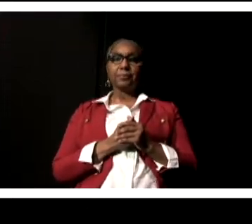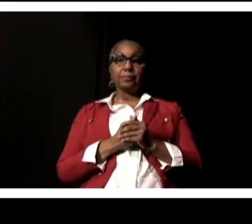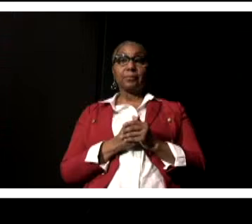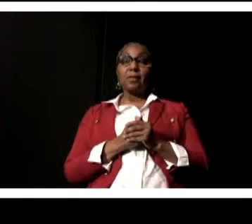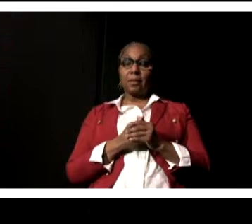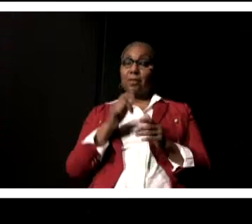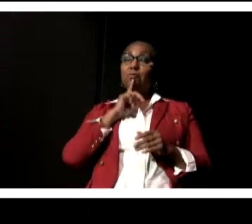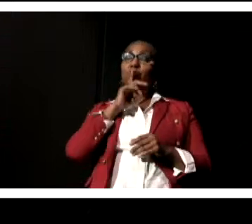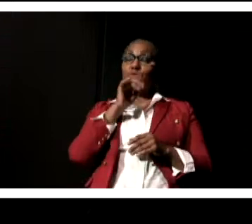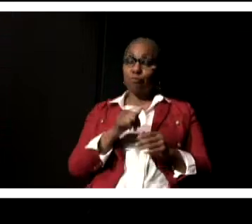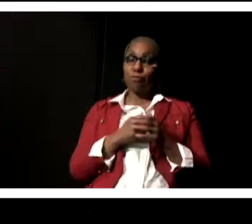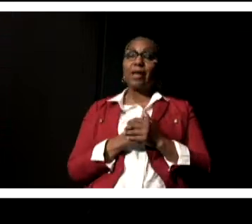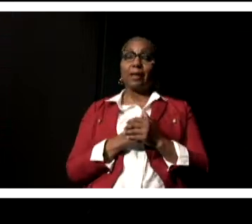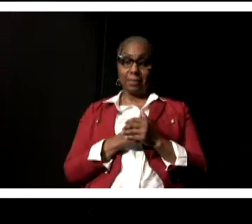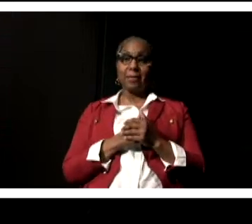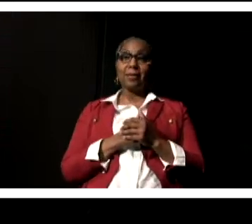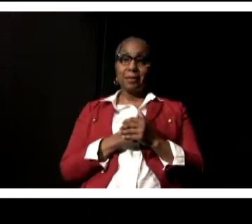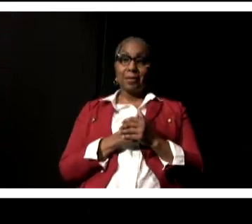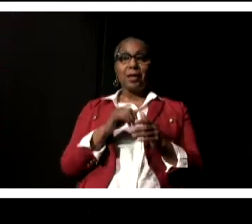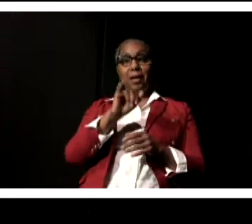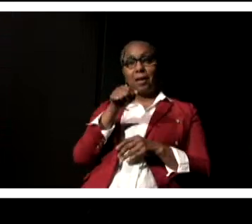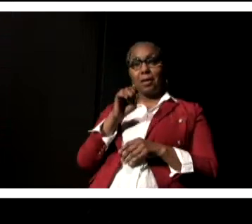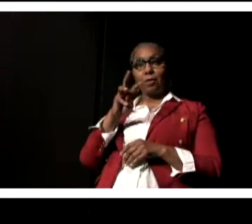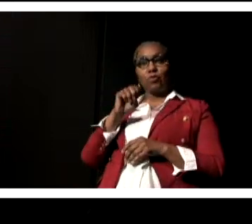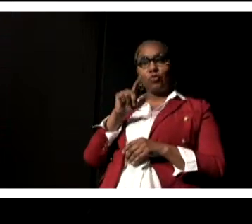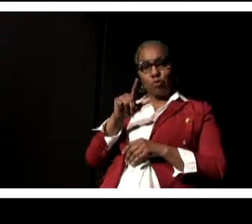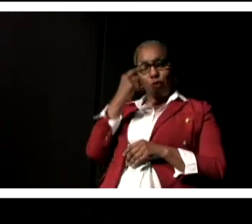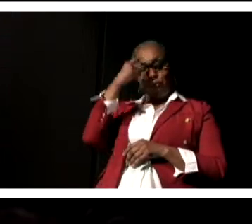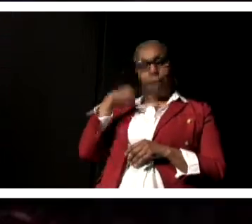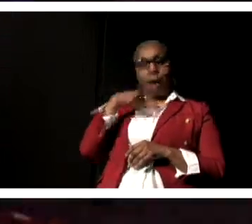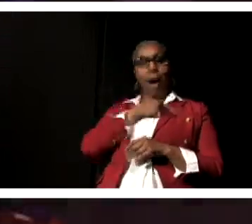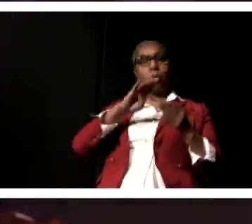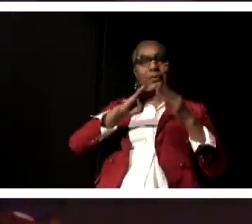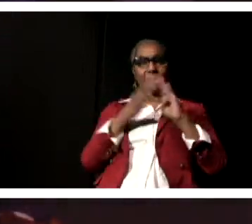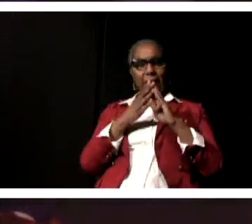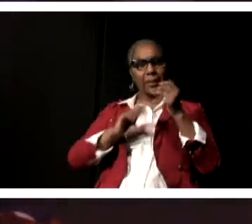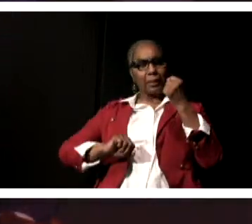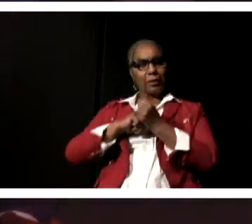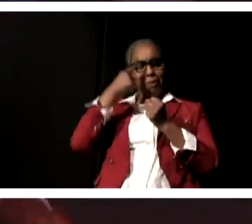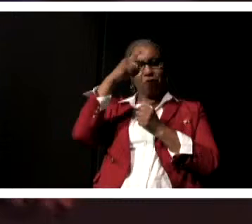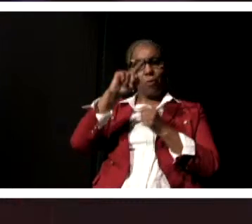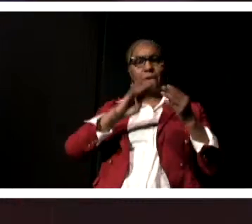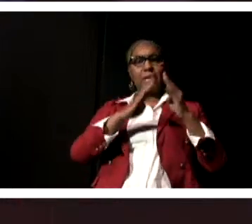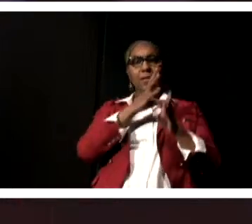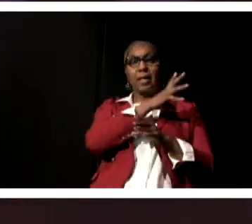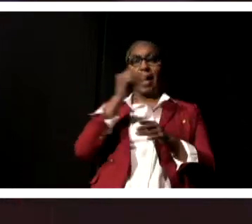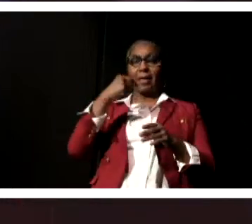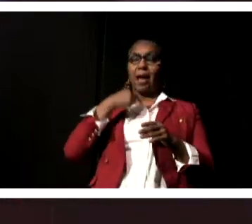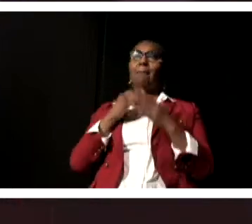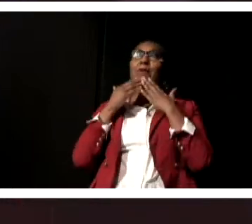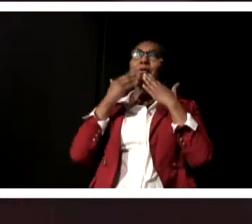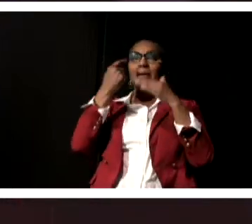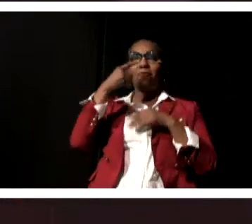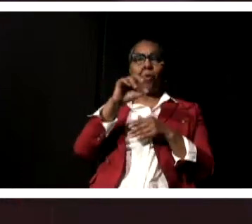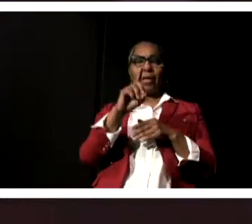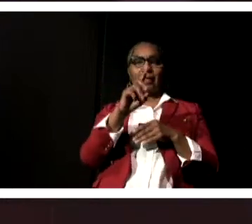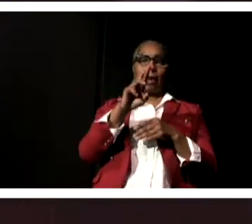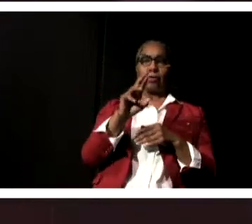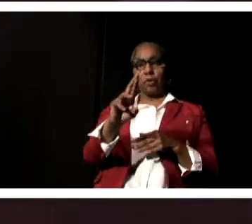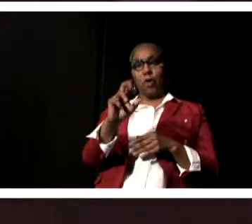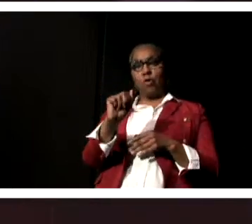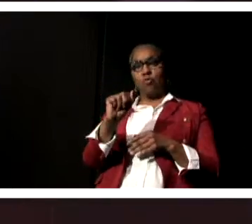It truly is a jewel for our city, an anchor for downtown, and I'm grateful for Dr.